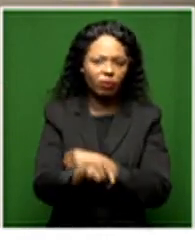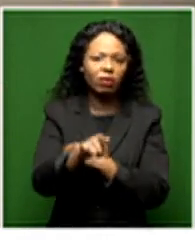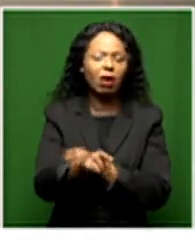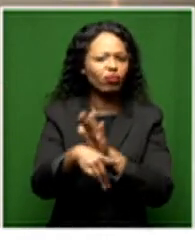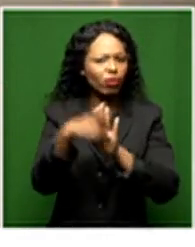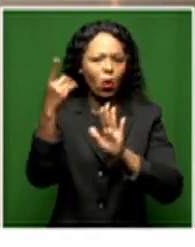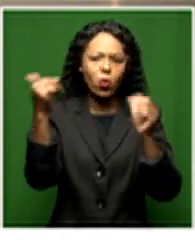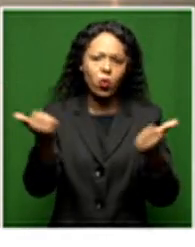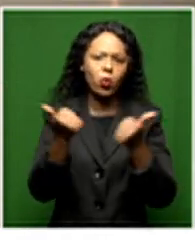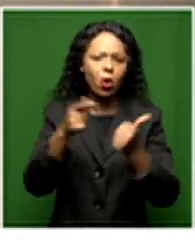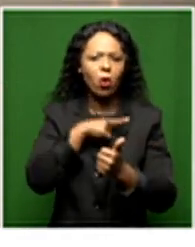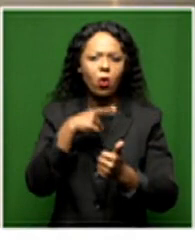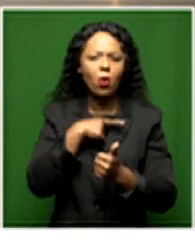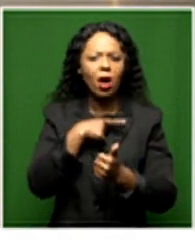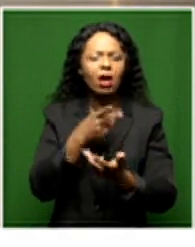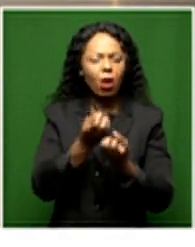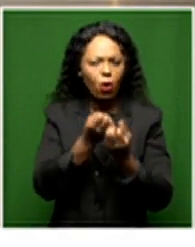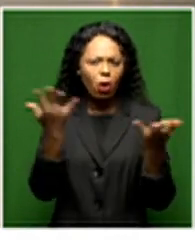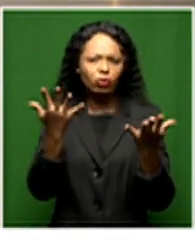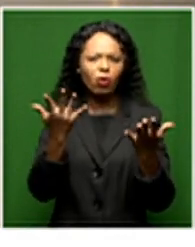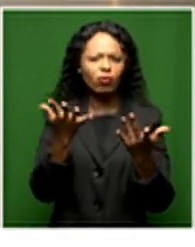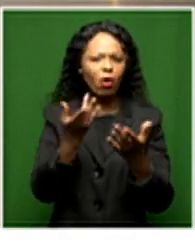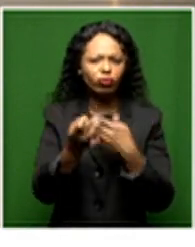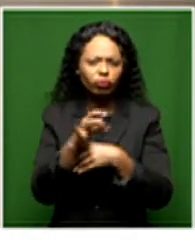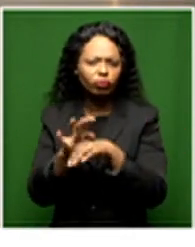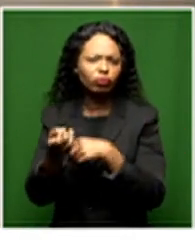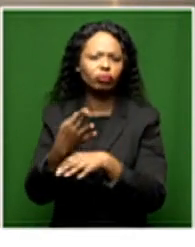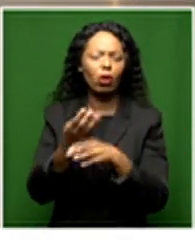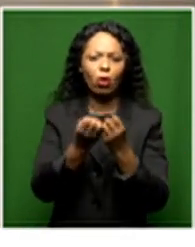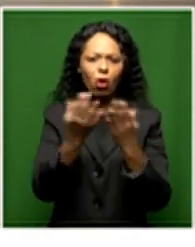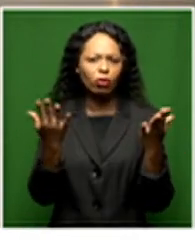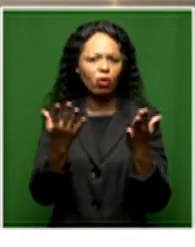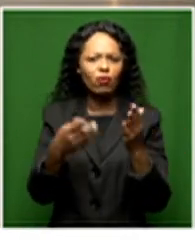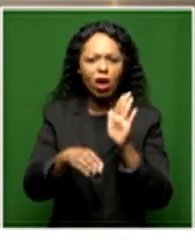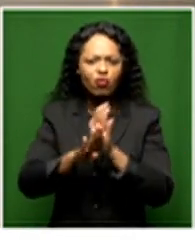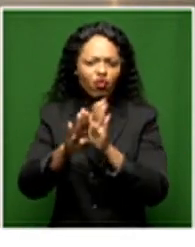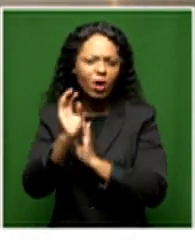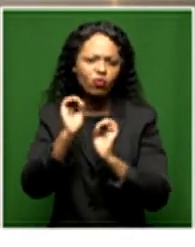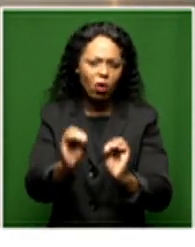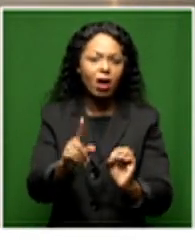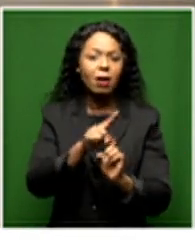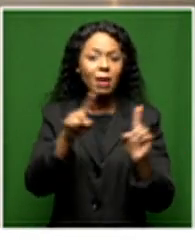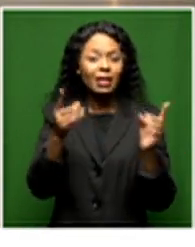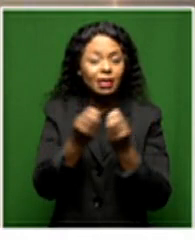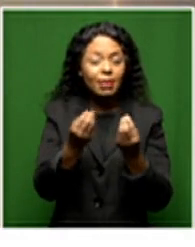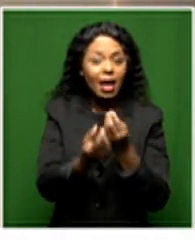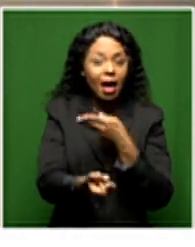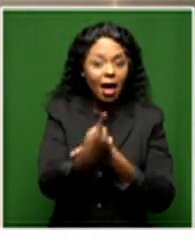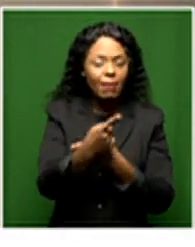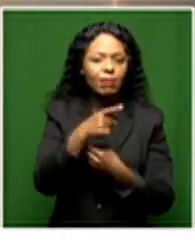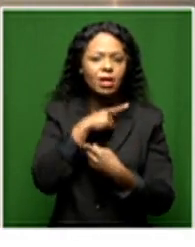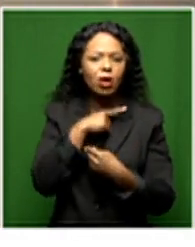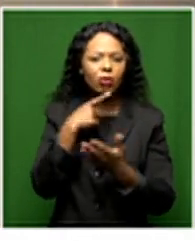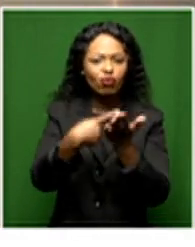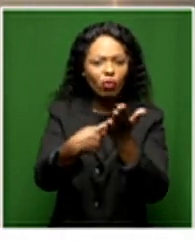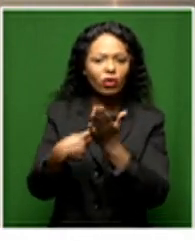around the fact that there's been a real concerted effort from the ministry to make this happen. But I think the second thing that really happened, and this is partly the